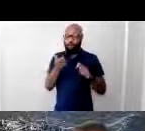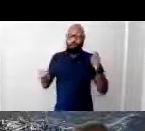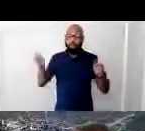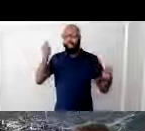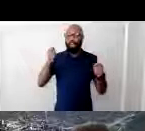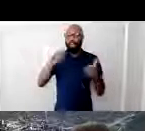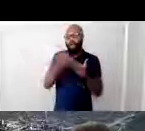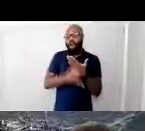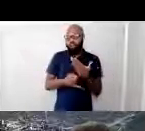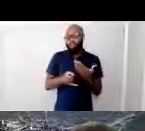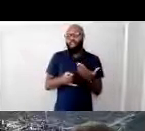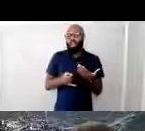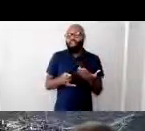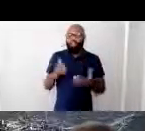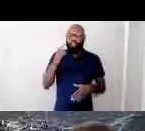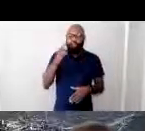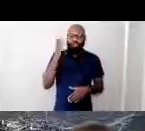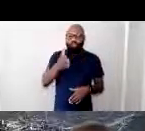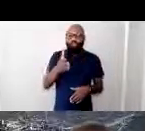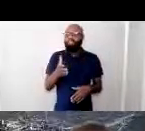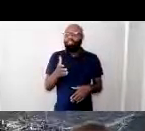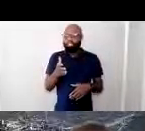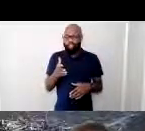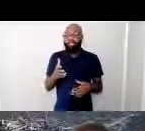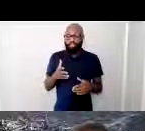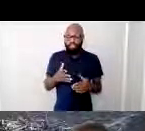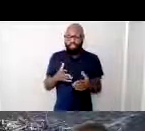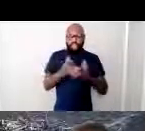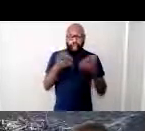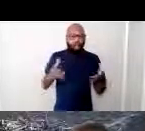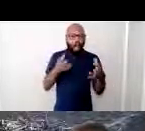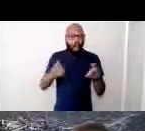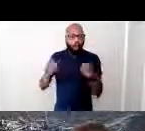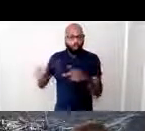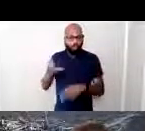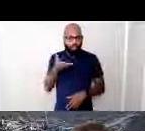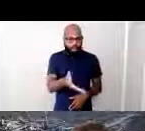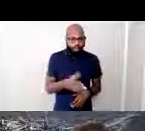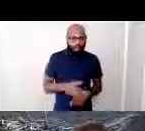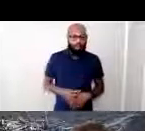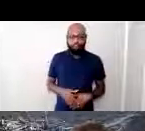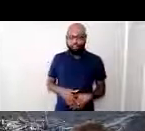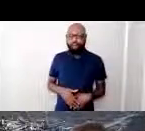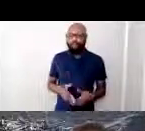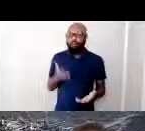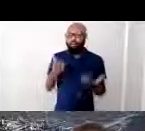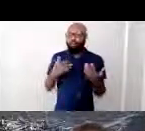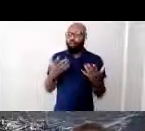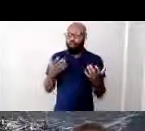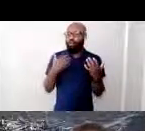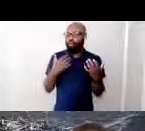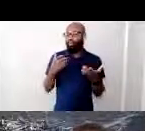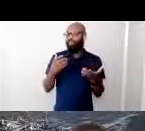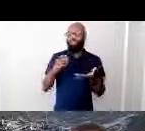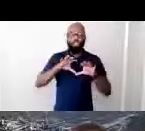certainly, you know, I think there's a lot of, you know, a lot of opportunity there. And that's something certainly where we want the commission, you know, and in the